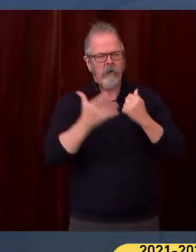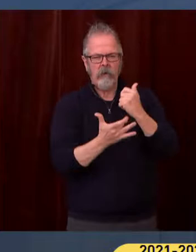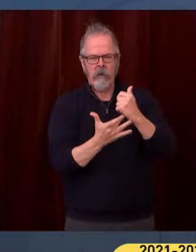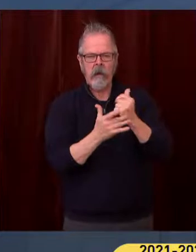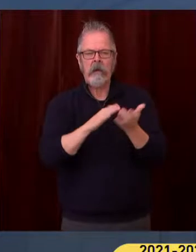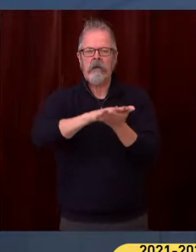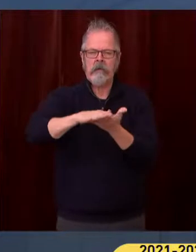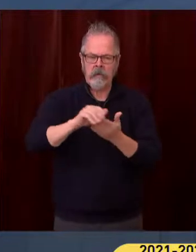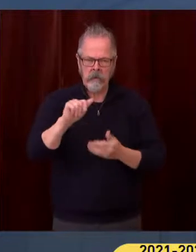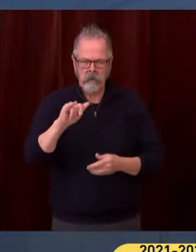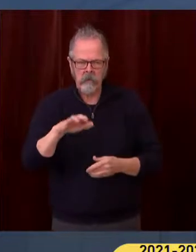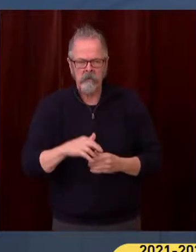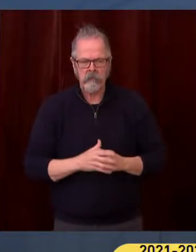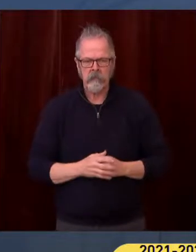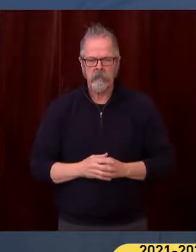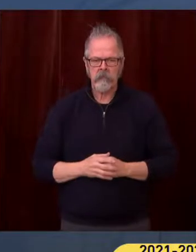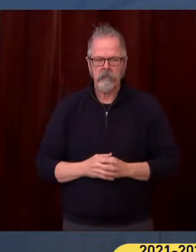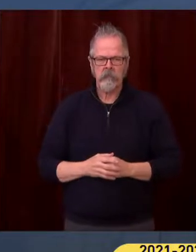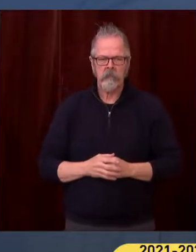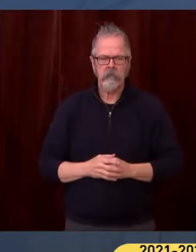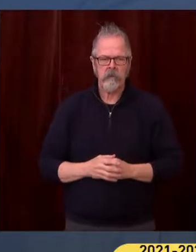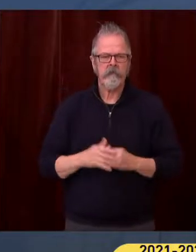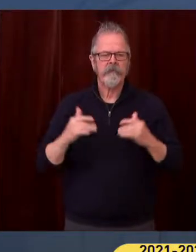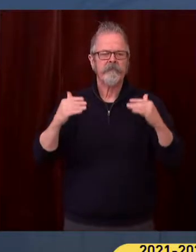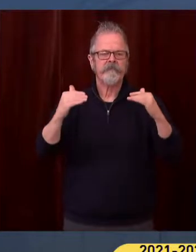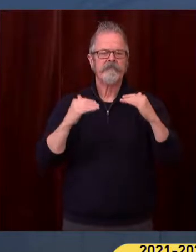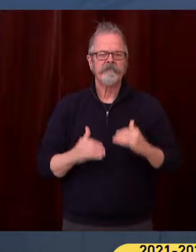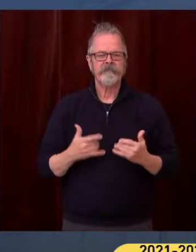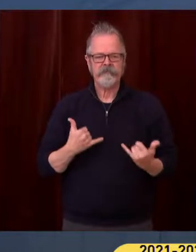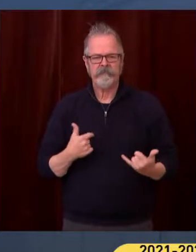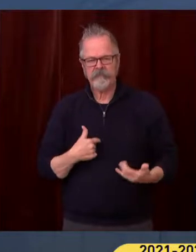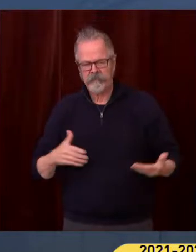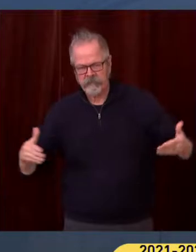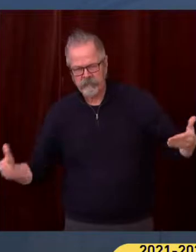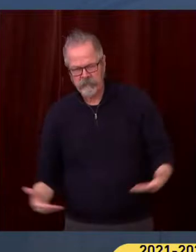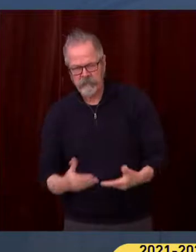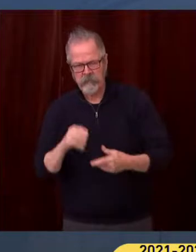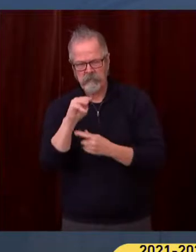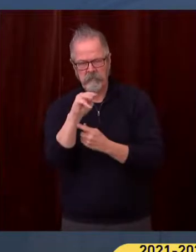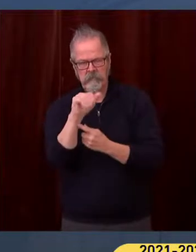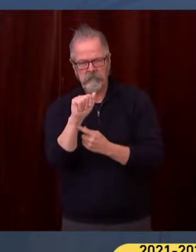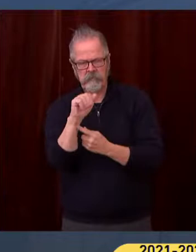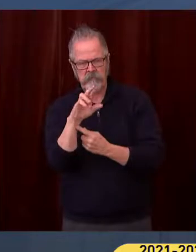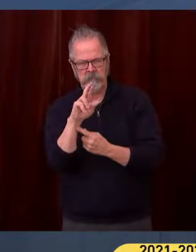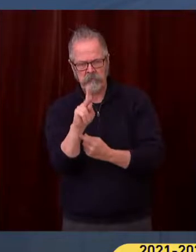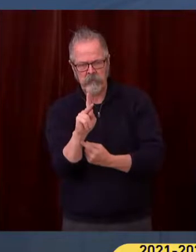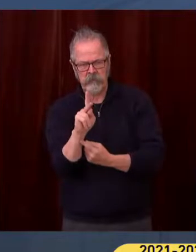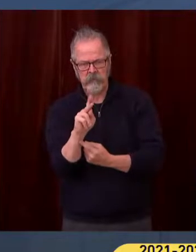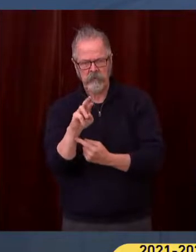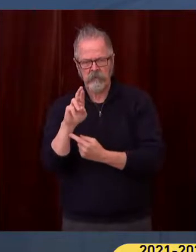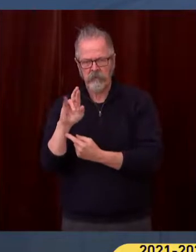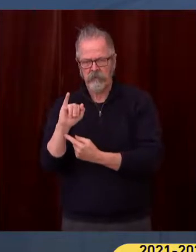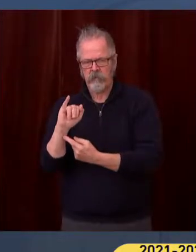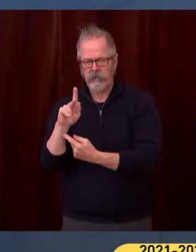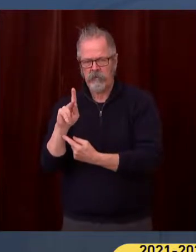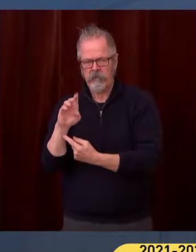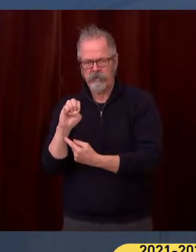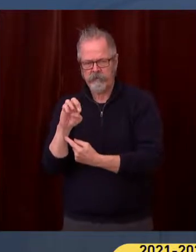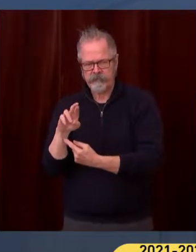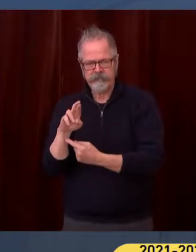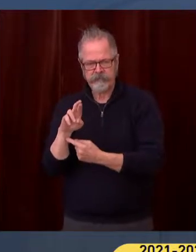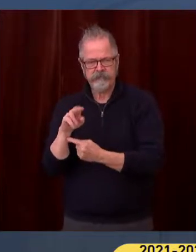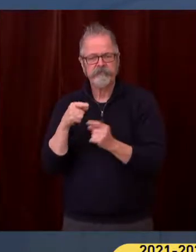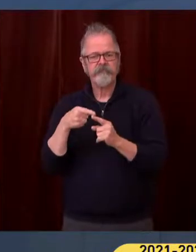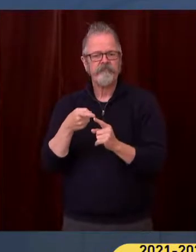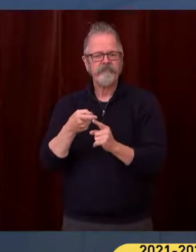Thank you, Mr. Governor, for the opportunity to join you today. It should come as no surprise to anyone that you are continuing to take